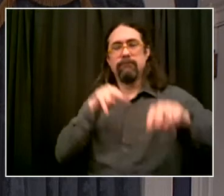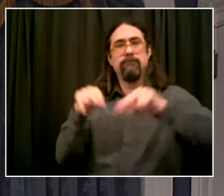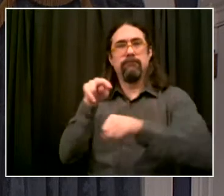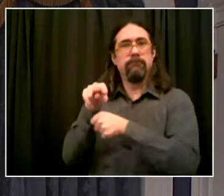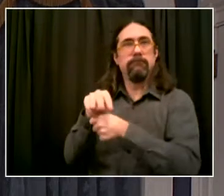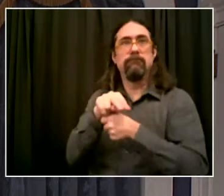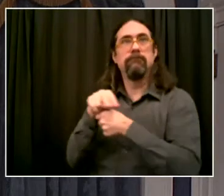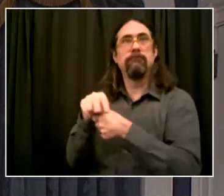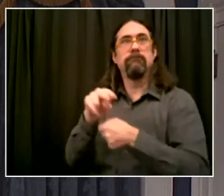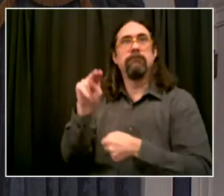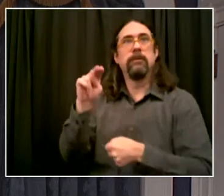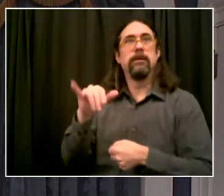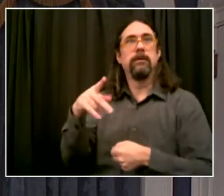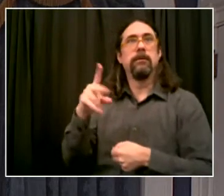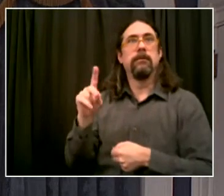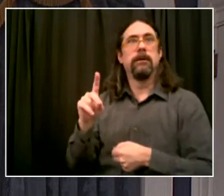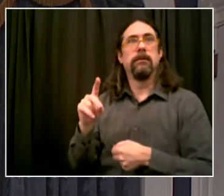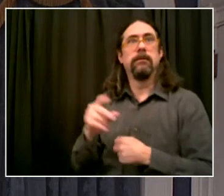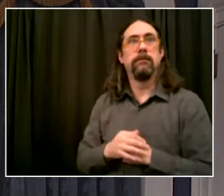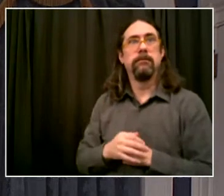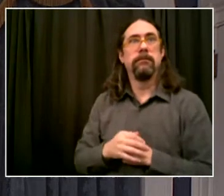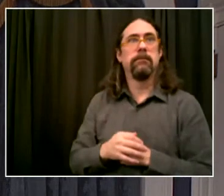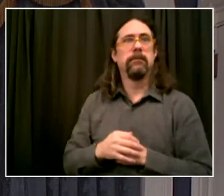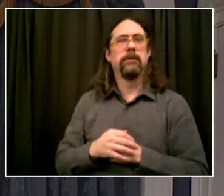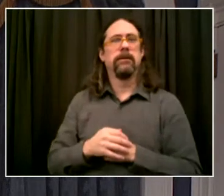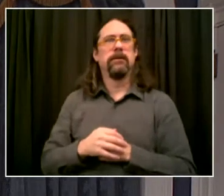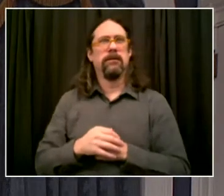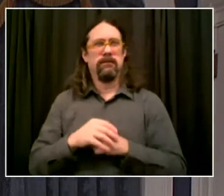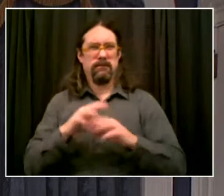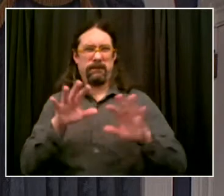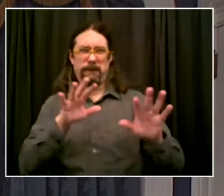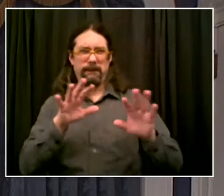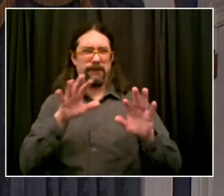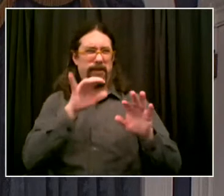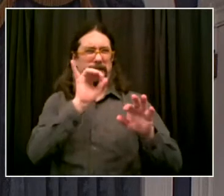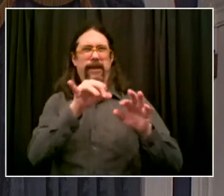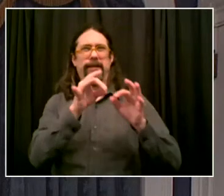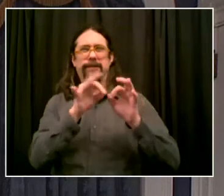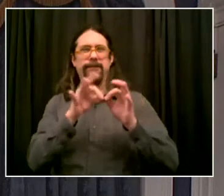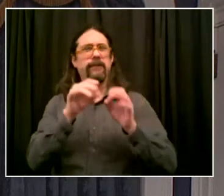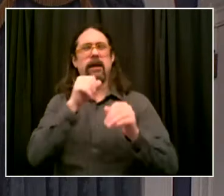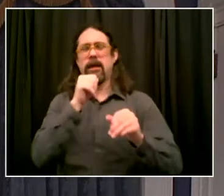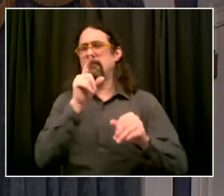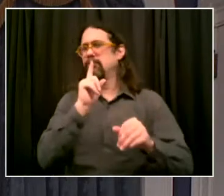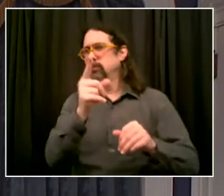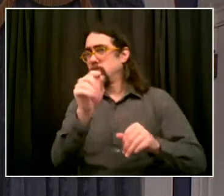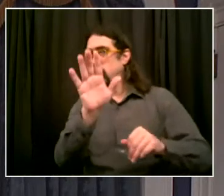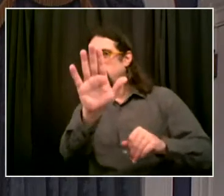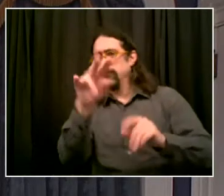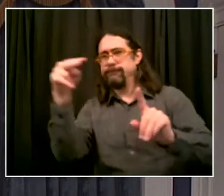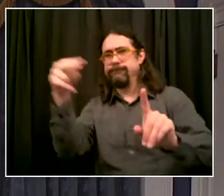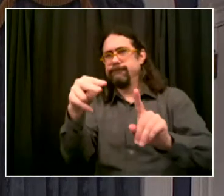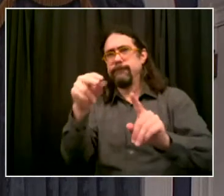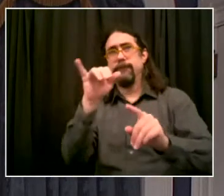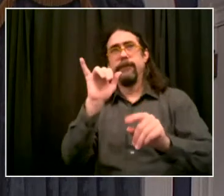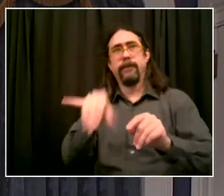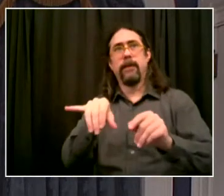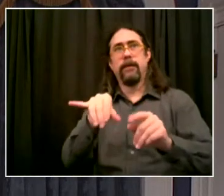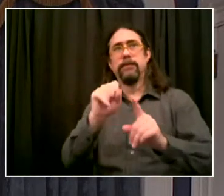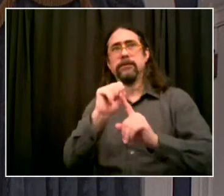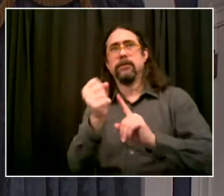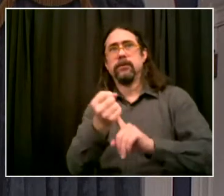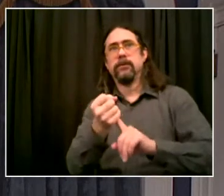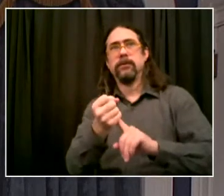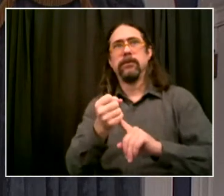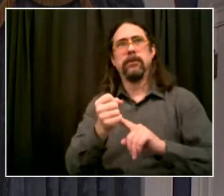wondering if you could respond to what the governor said about, NYPD possibly coming under